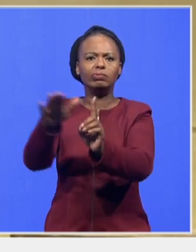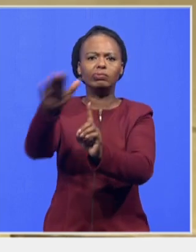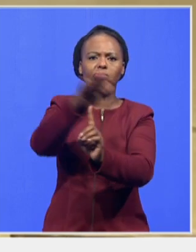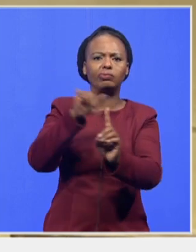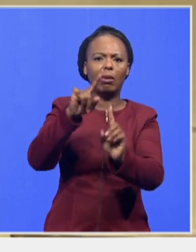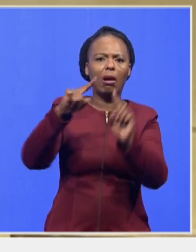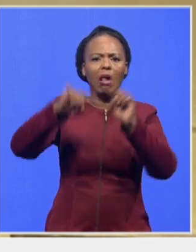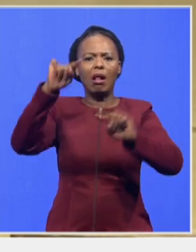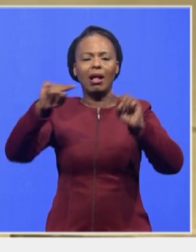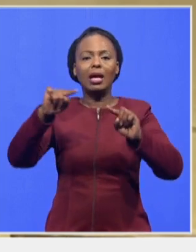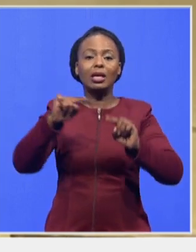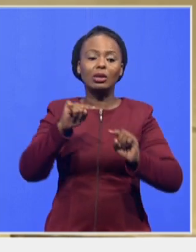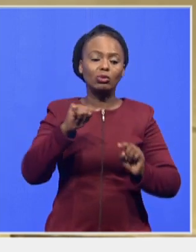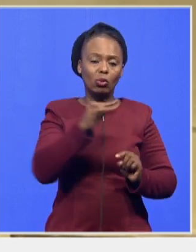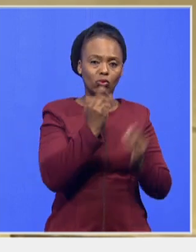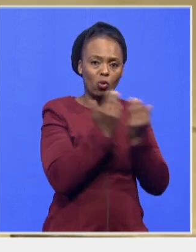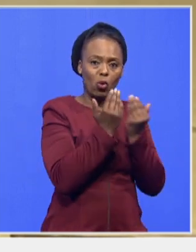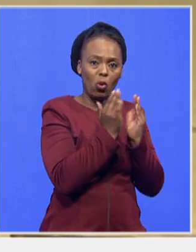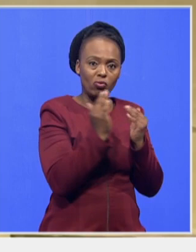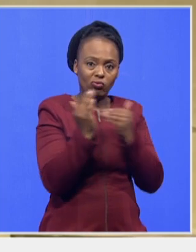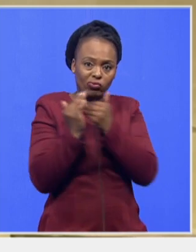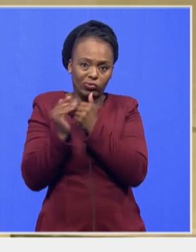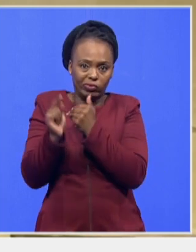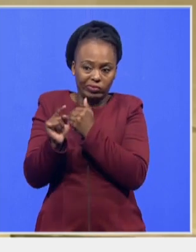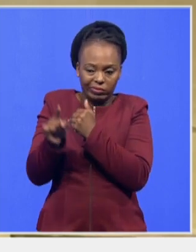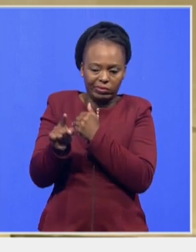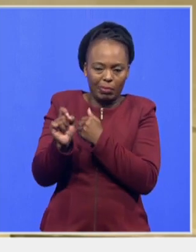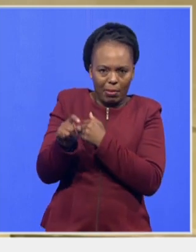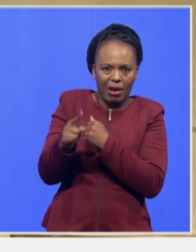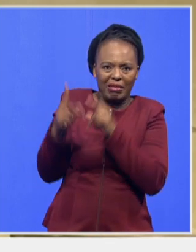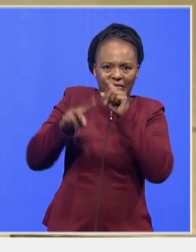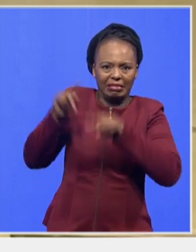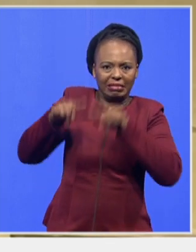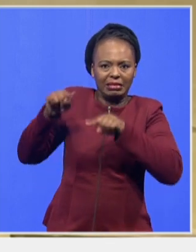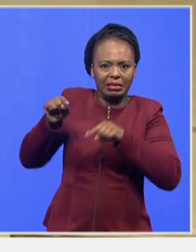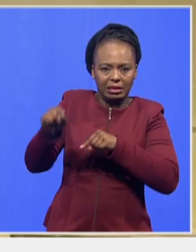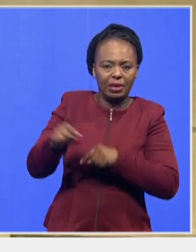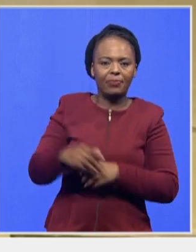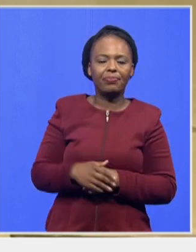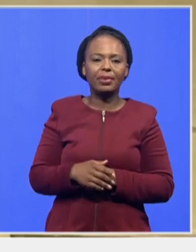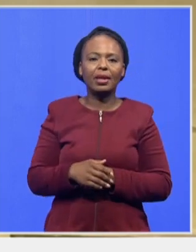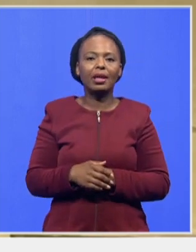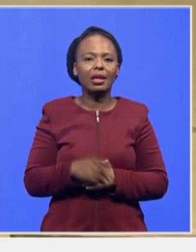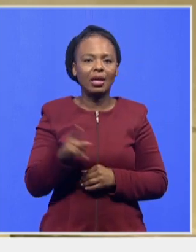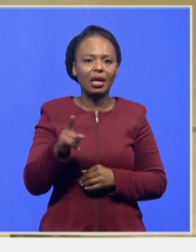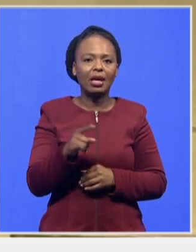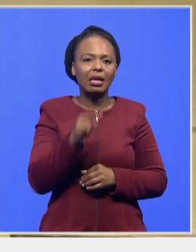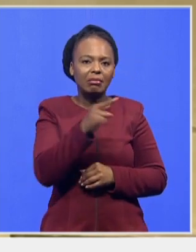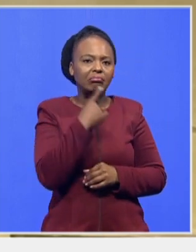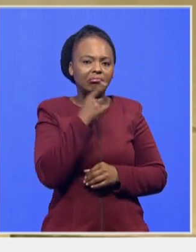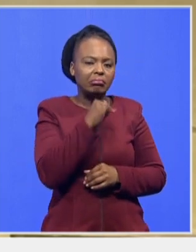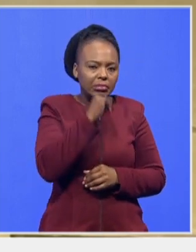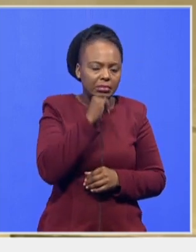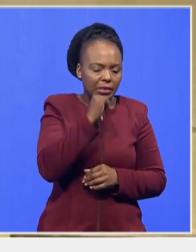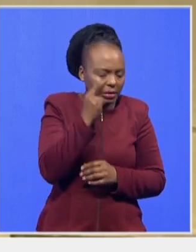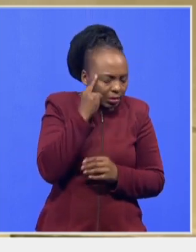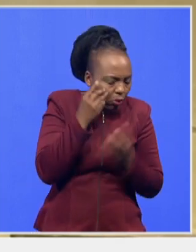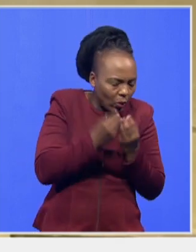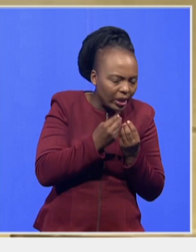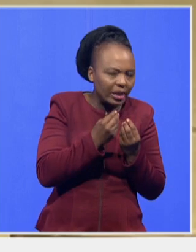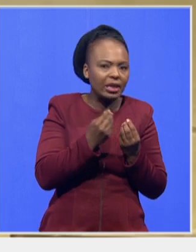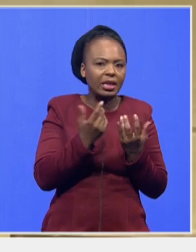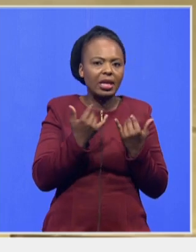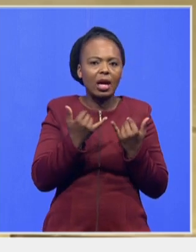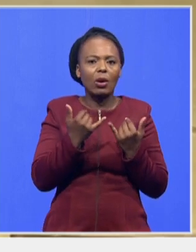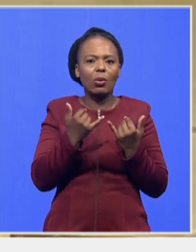very close to the presidential palace, maybe 1 kilometer. They were slept there with their teachers, and